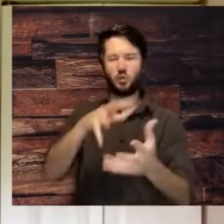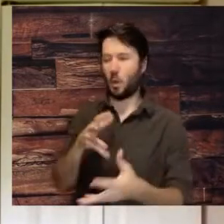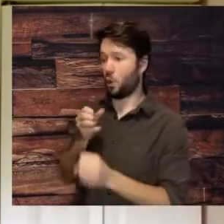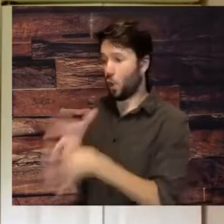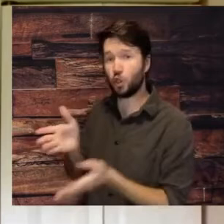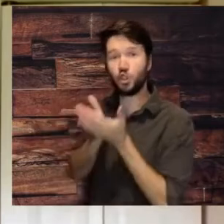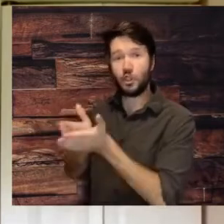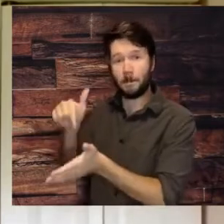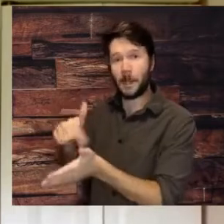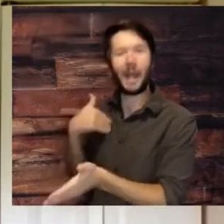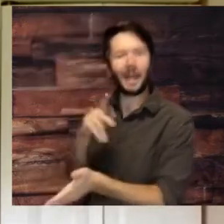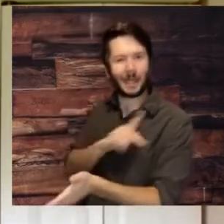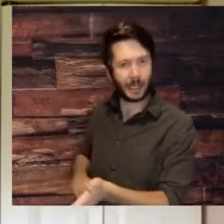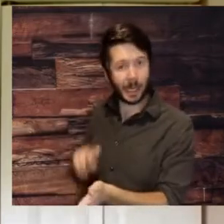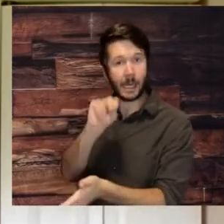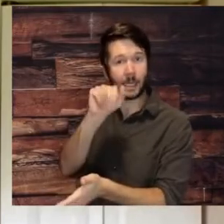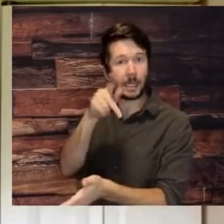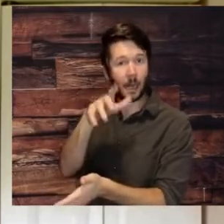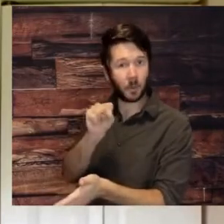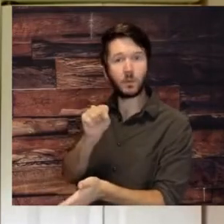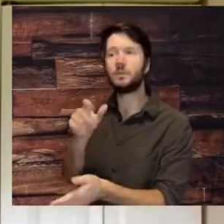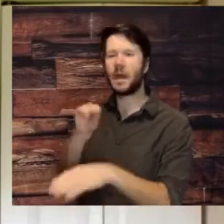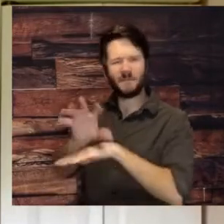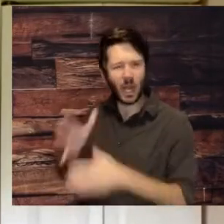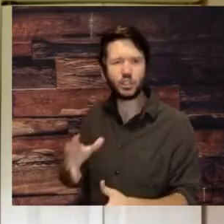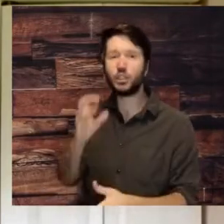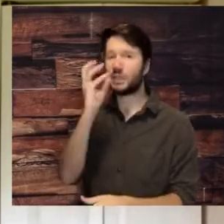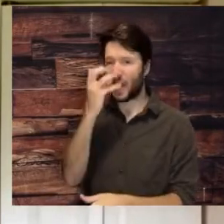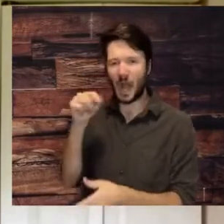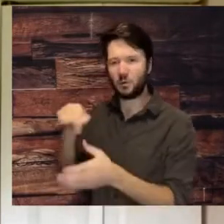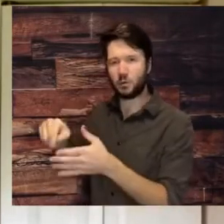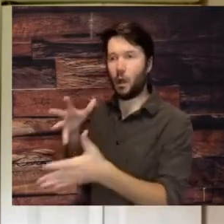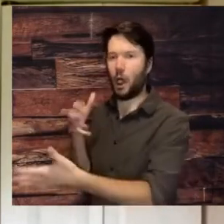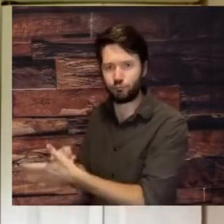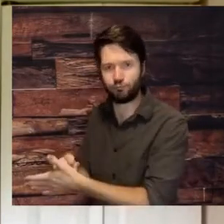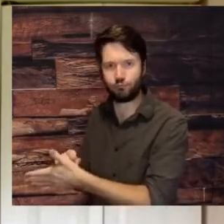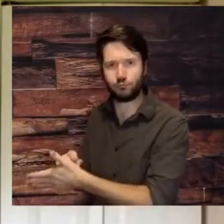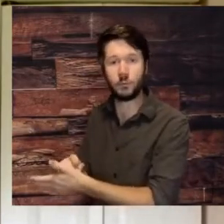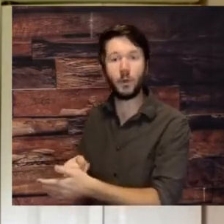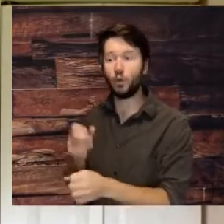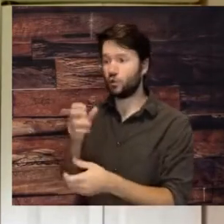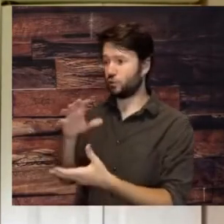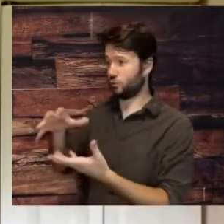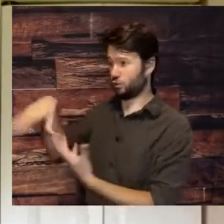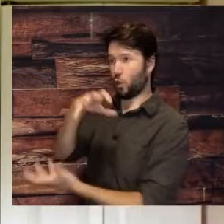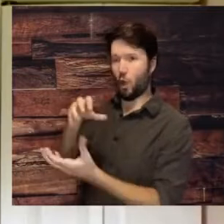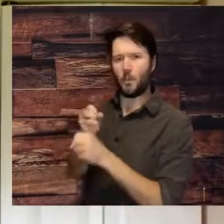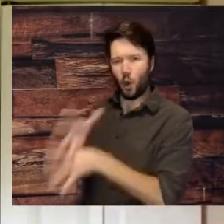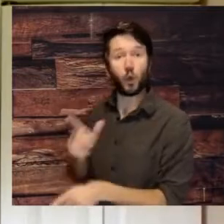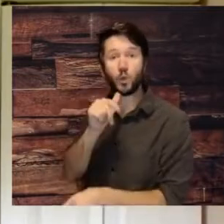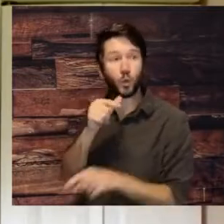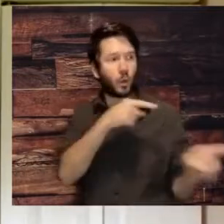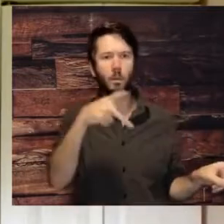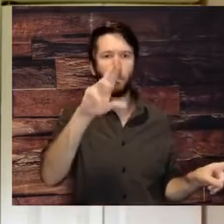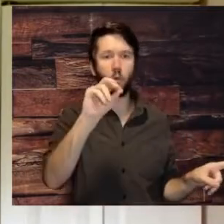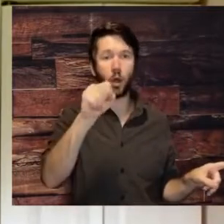with a violent storm that causes the ship that the King of Naples, his advisors, and his clowns were on to wreck. Then we